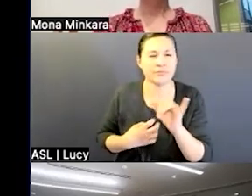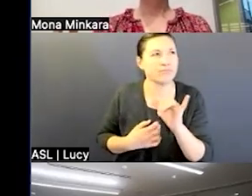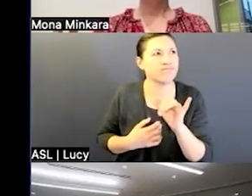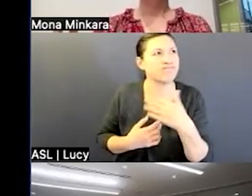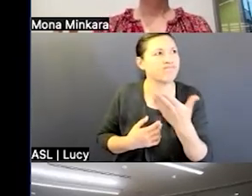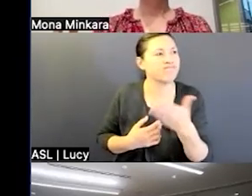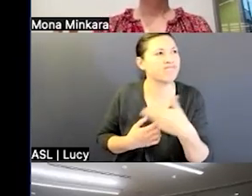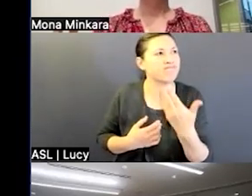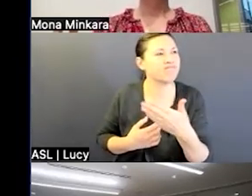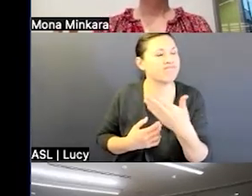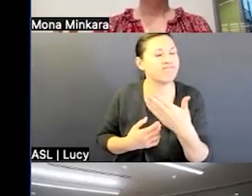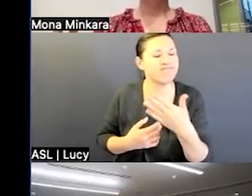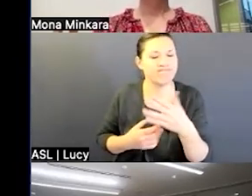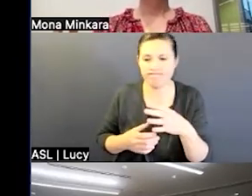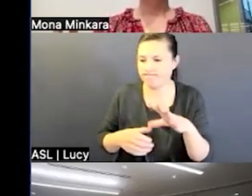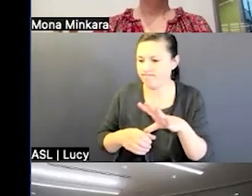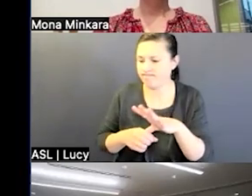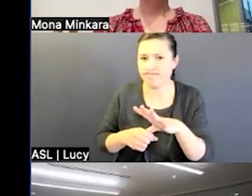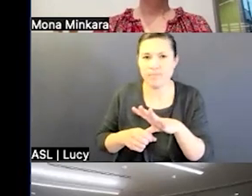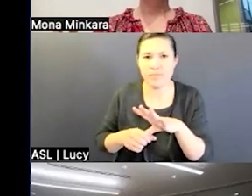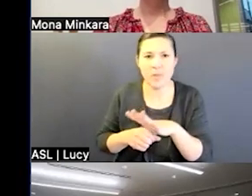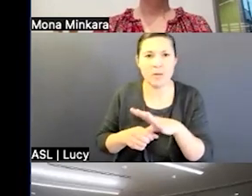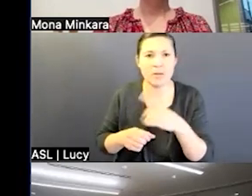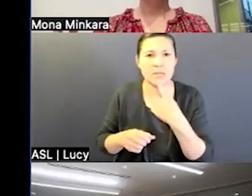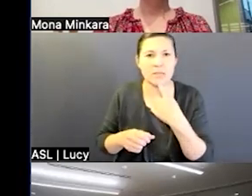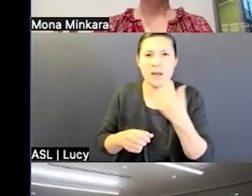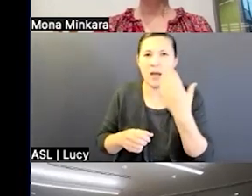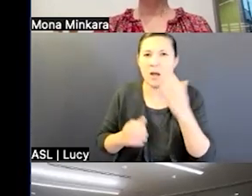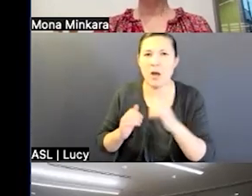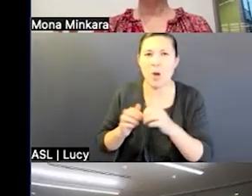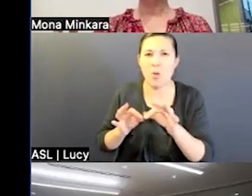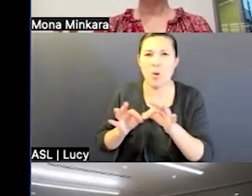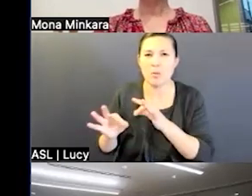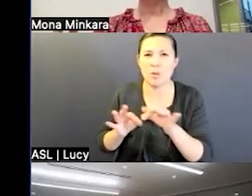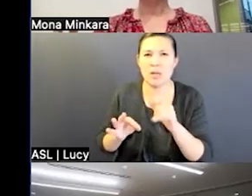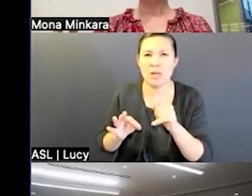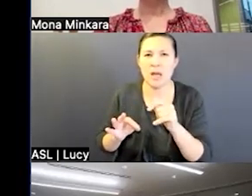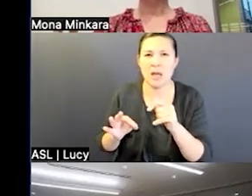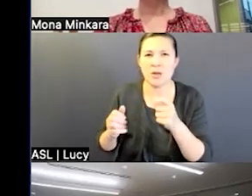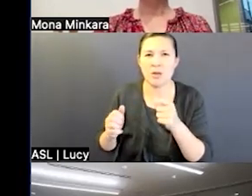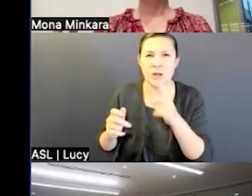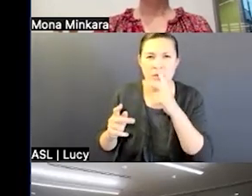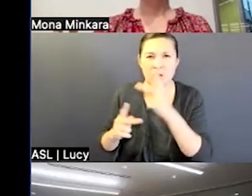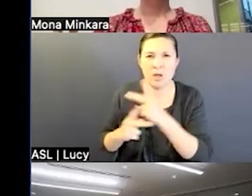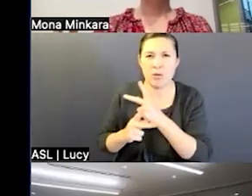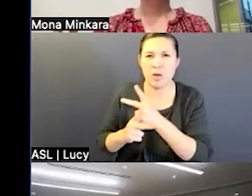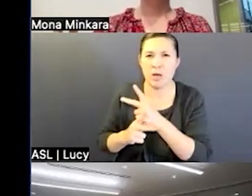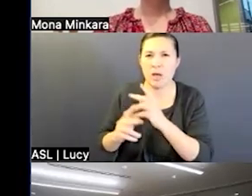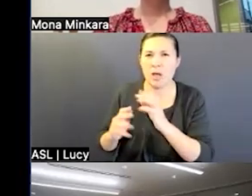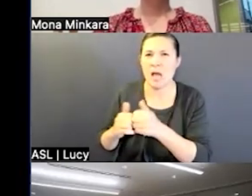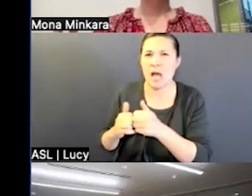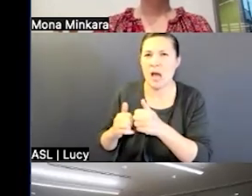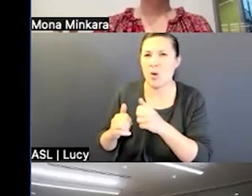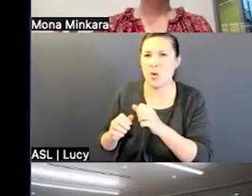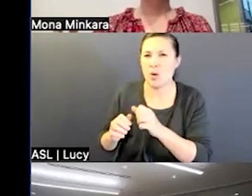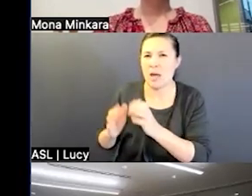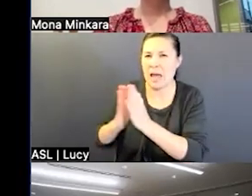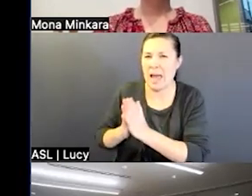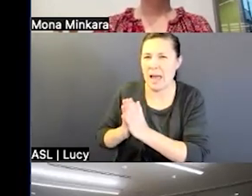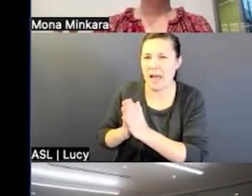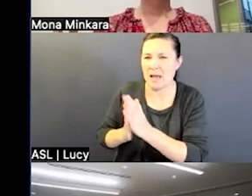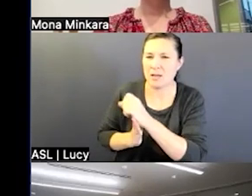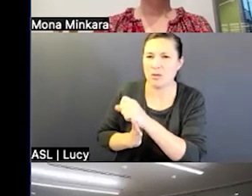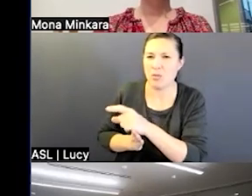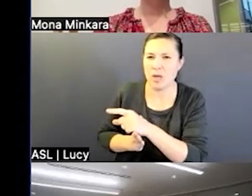shoot. I don't know how to word the question. That's the thing. I'm trying to find out how to word the question, but like that there's like